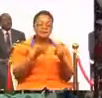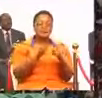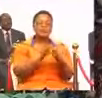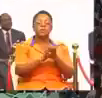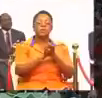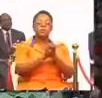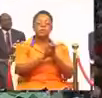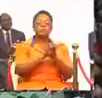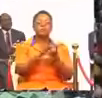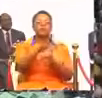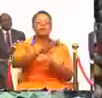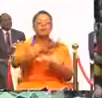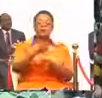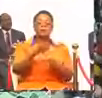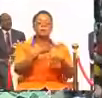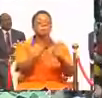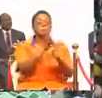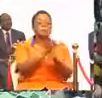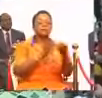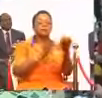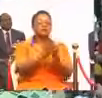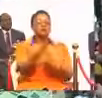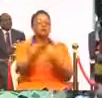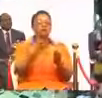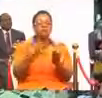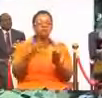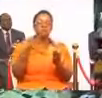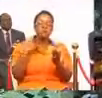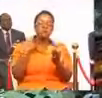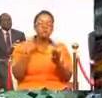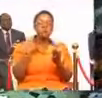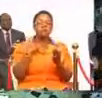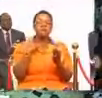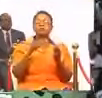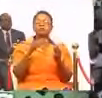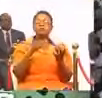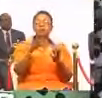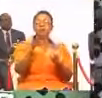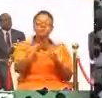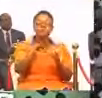yako, hakikisha hakuna wizi ya kura itafanyika.